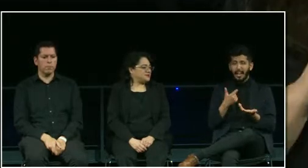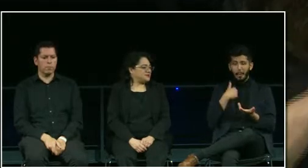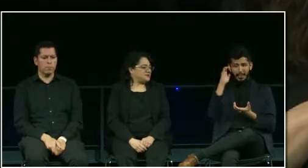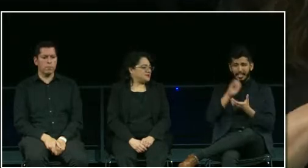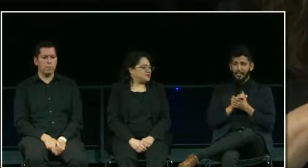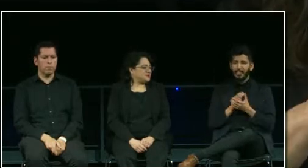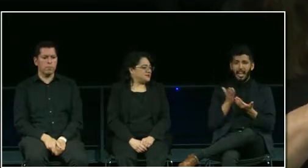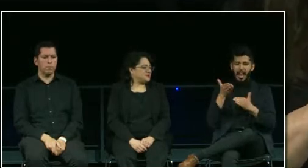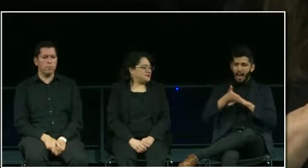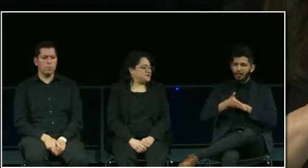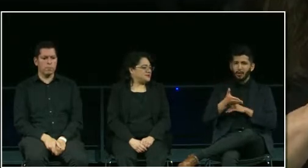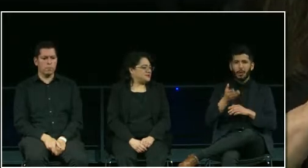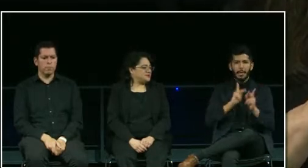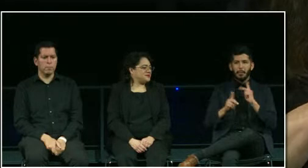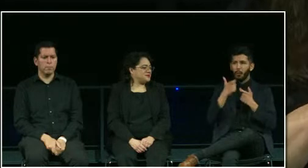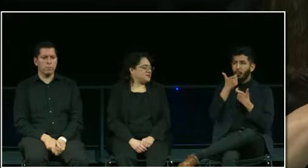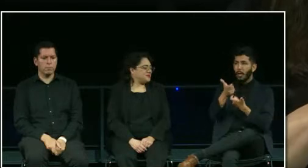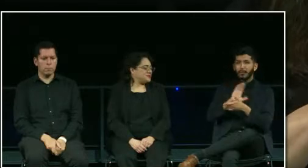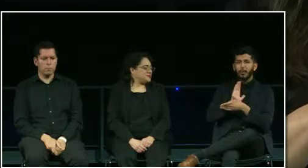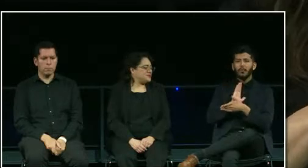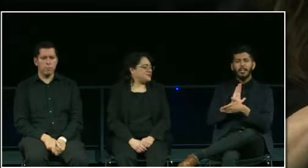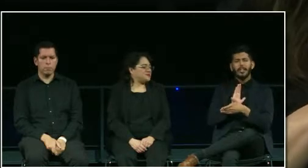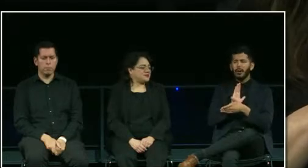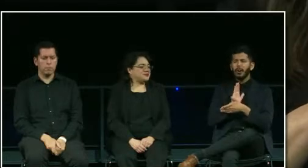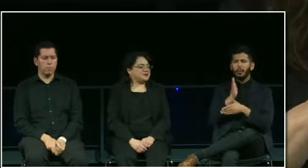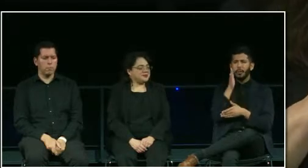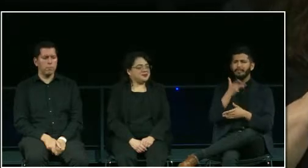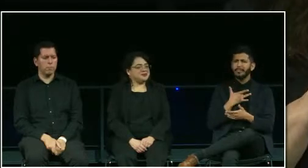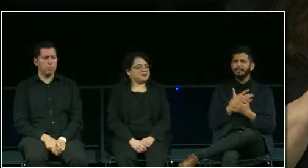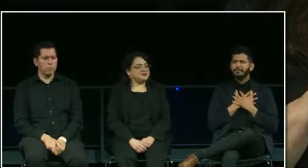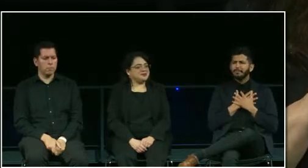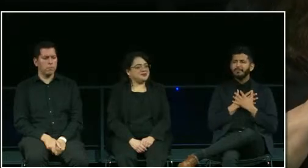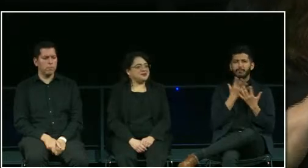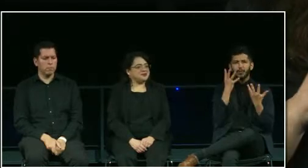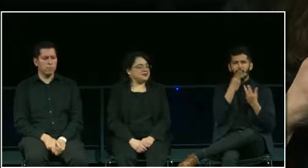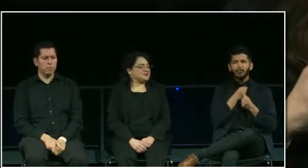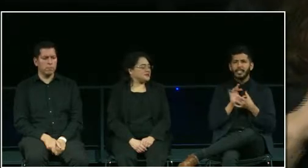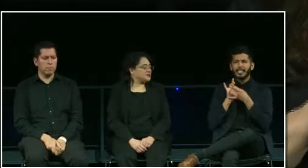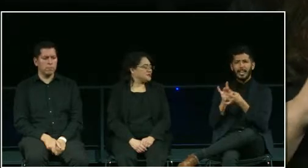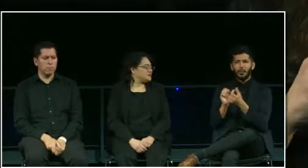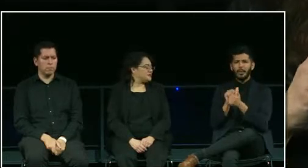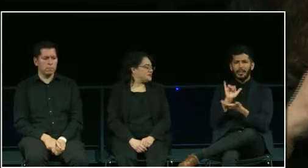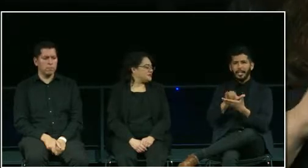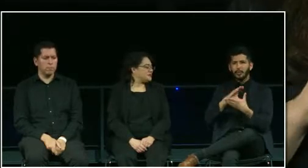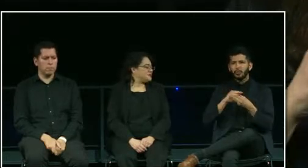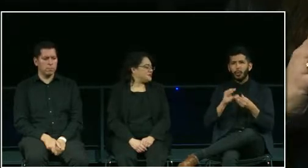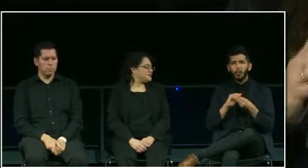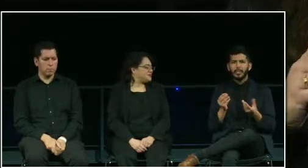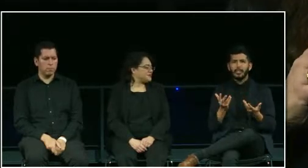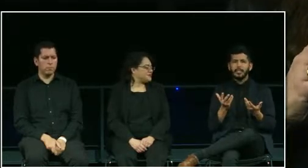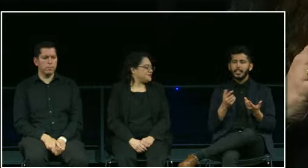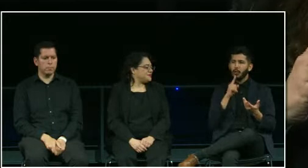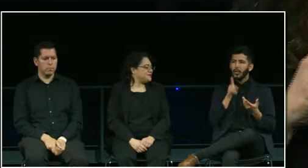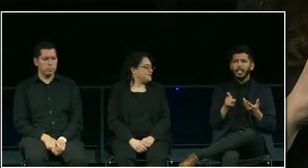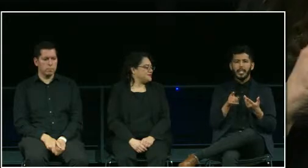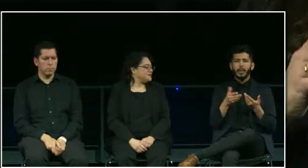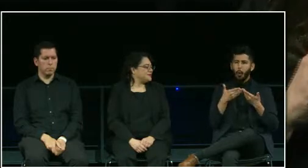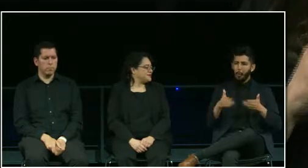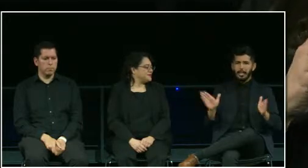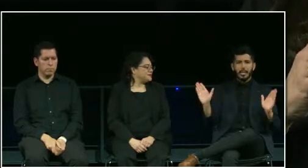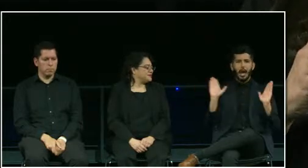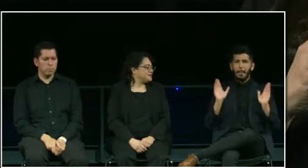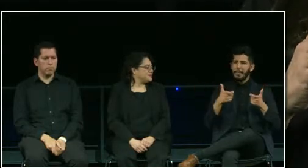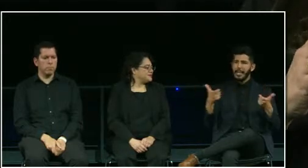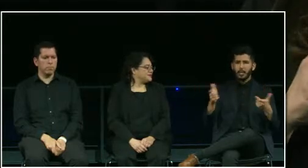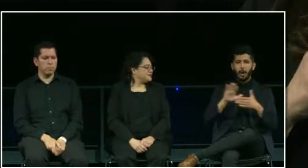the other side of it, when people saw it, it was so beautiful to have them connect with that story. And I think it really opened up a lot of deeper conversations